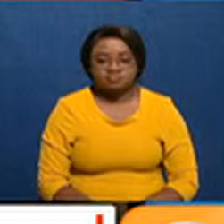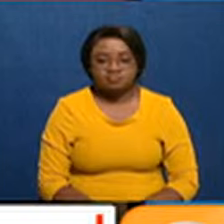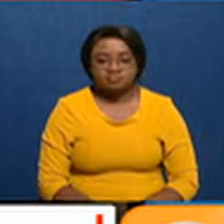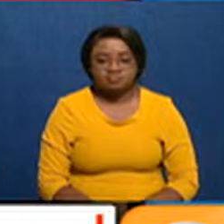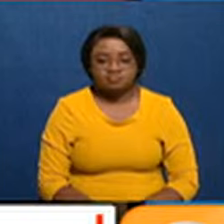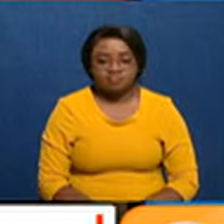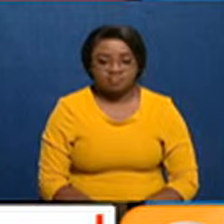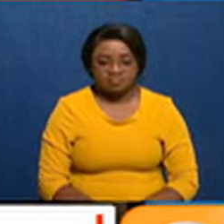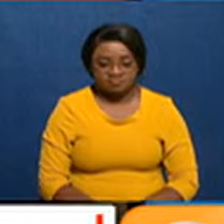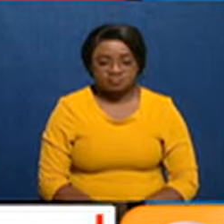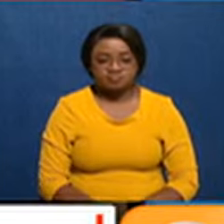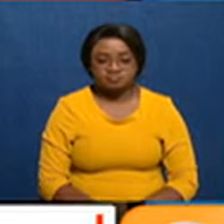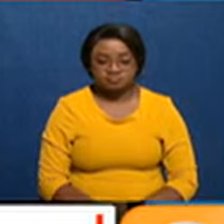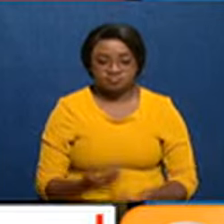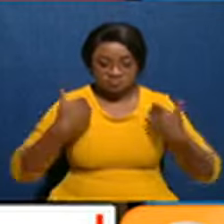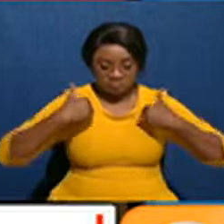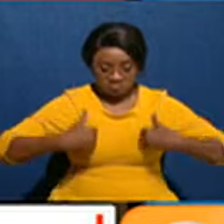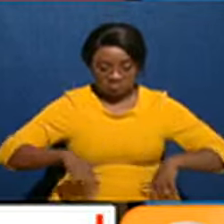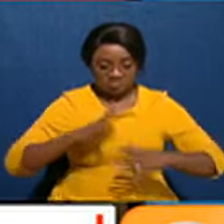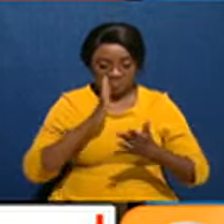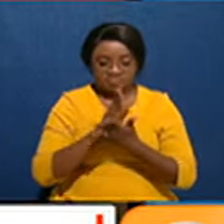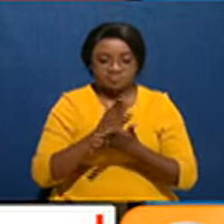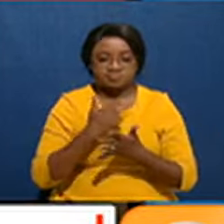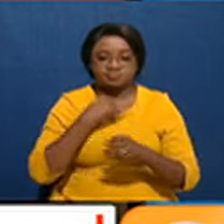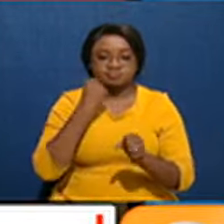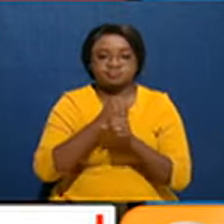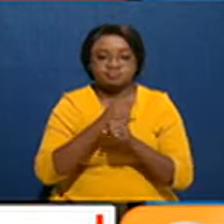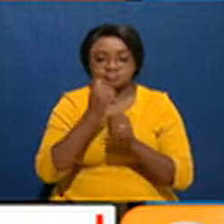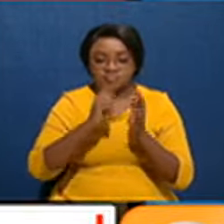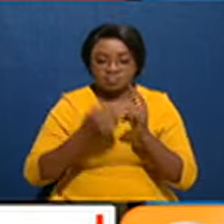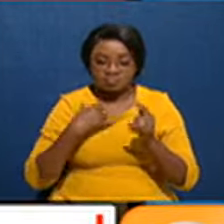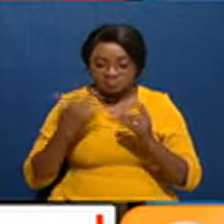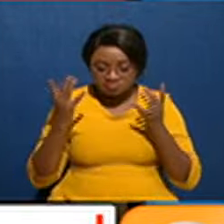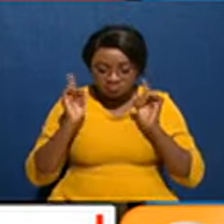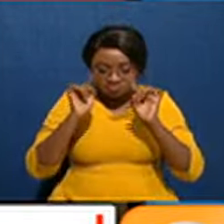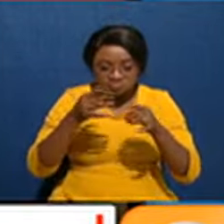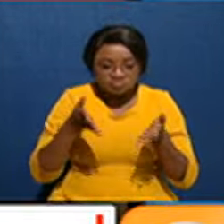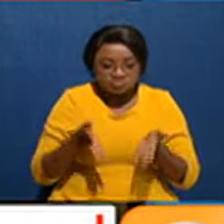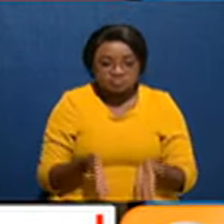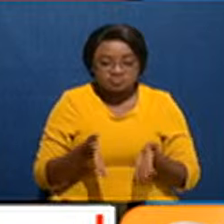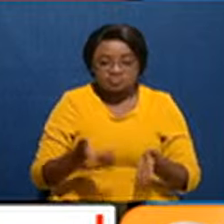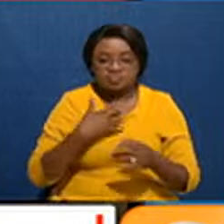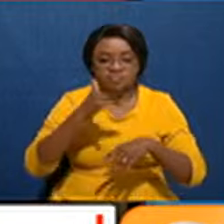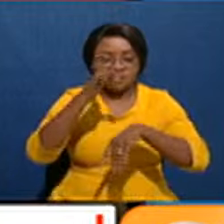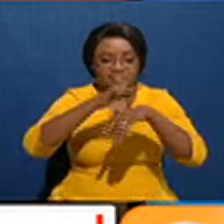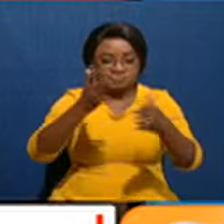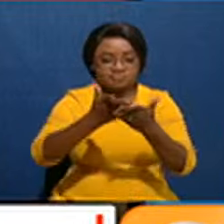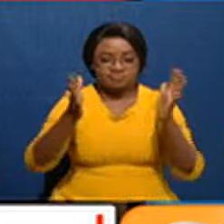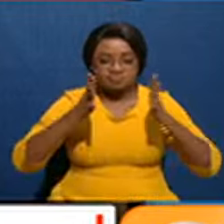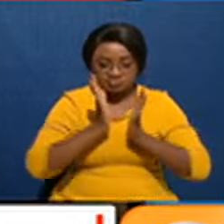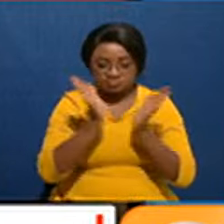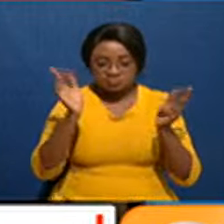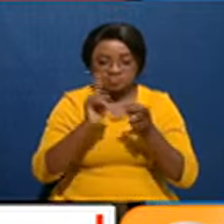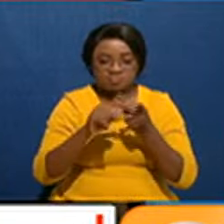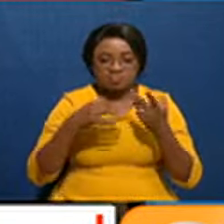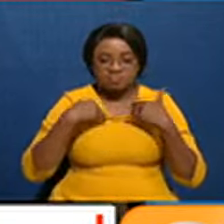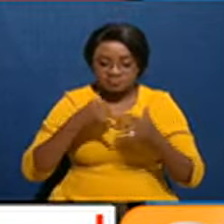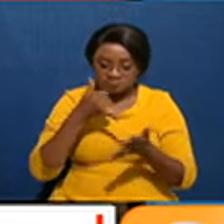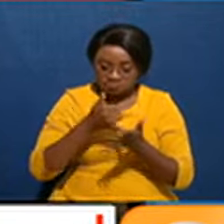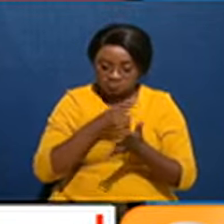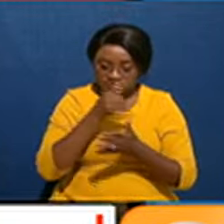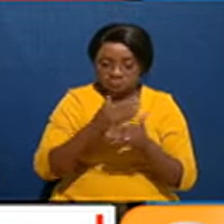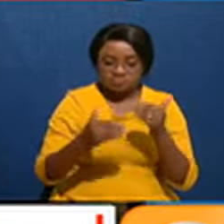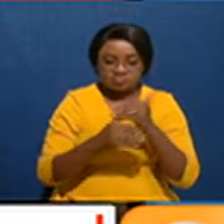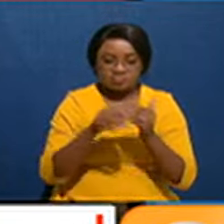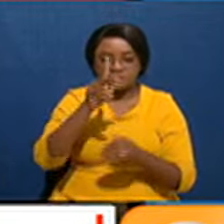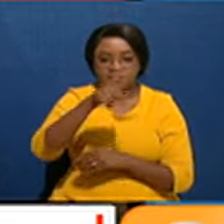doing as a practicing engineer. I have a PhD, I've sensitized the public. I have been involved in development of the building code, which is a